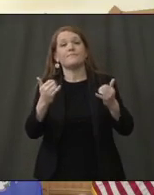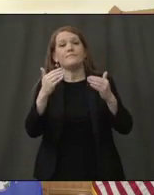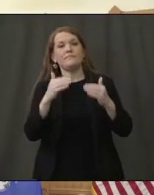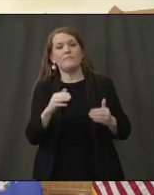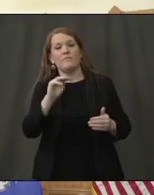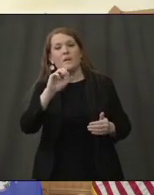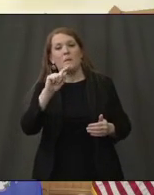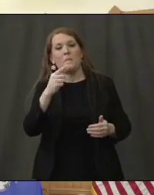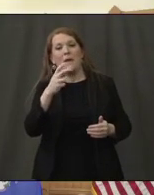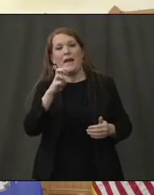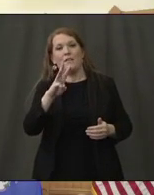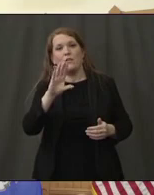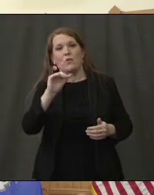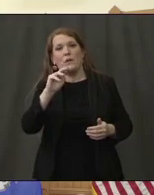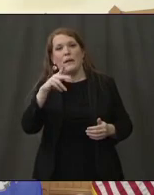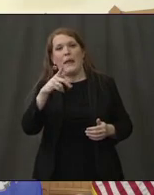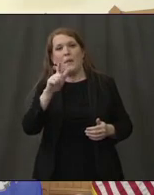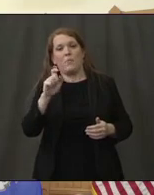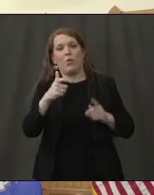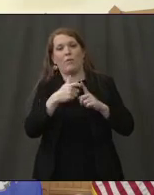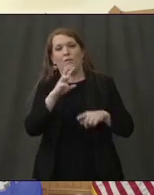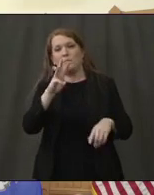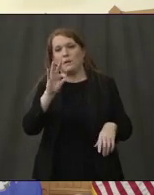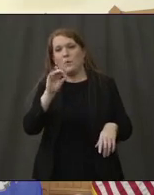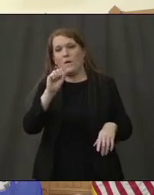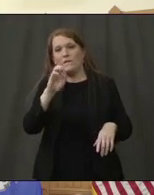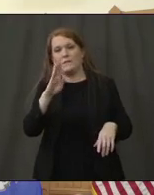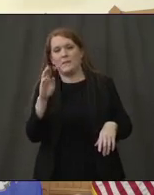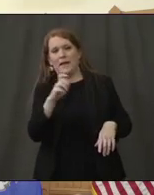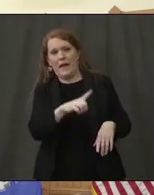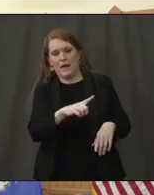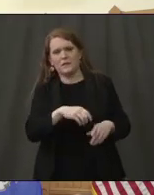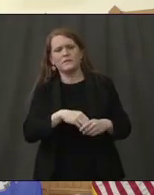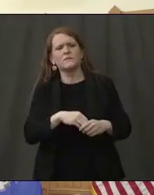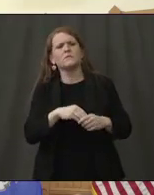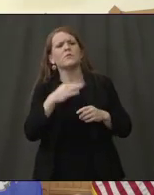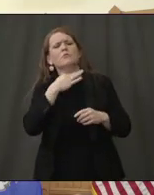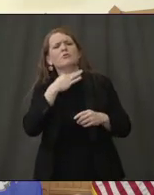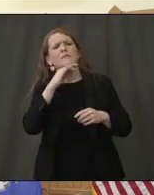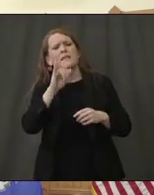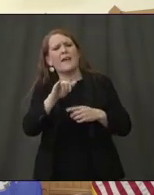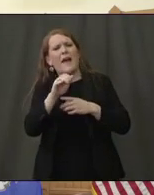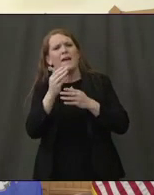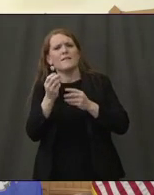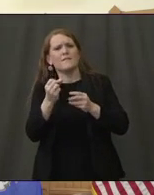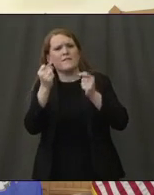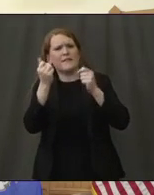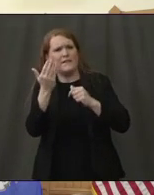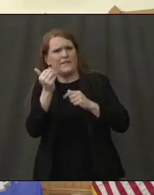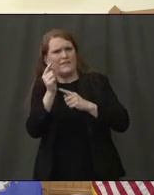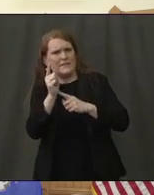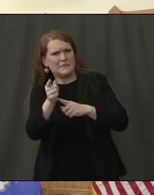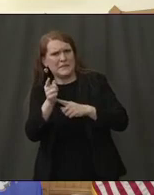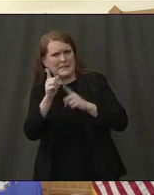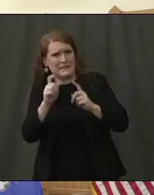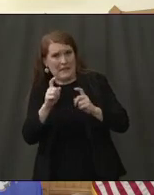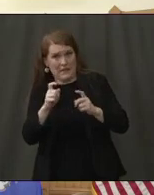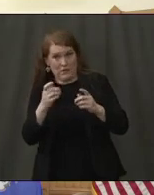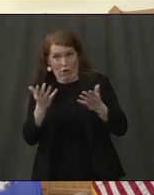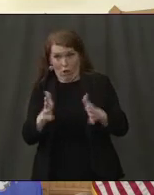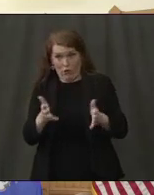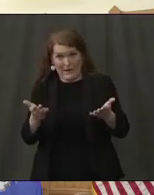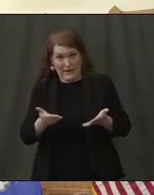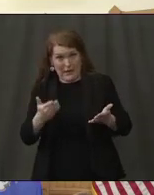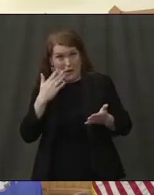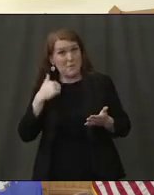WFSB. Speaking about the tests, are the Abbott Lab tests here right now? We know that Rhode Islanders, they're rolling it out